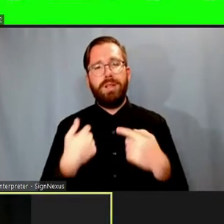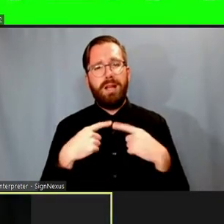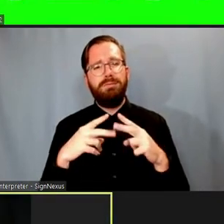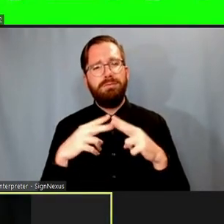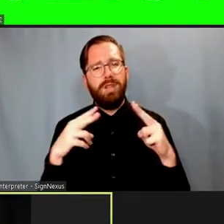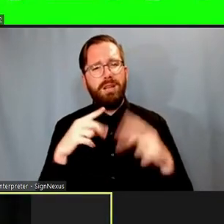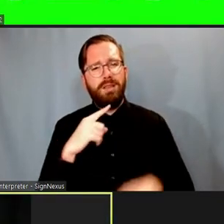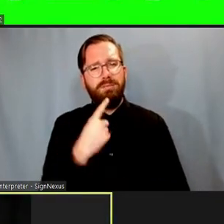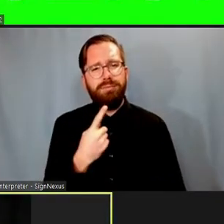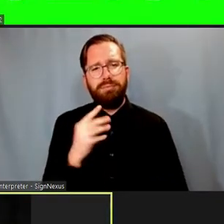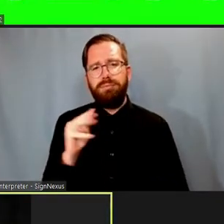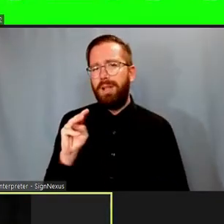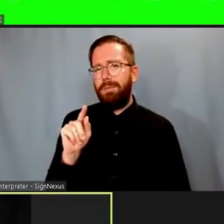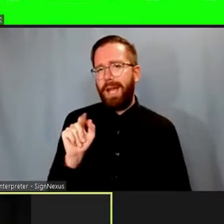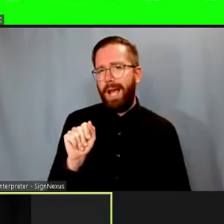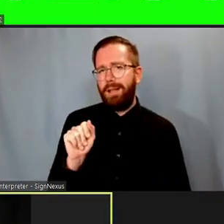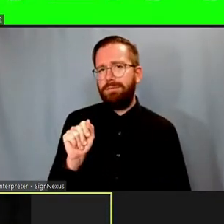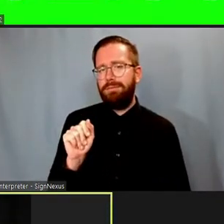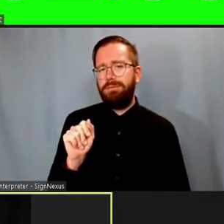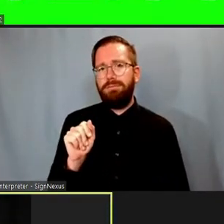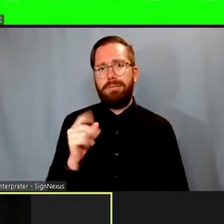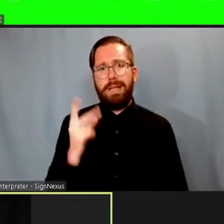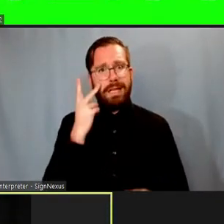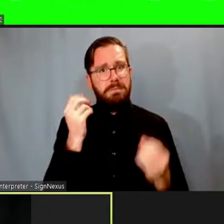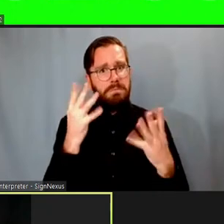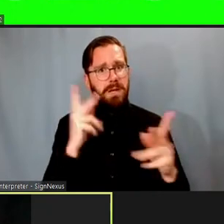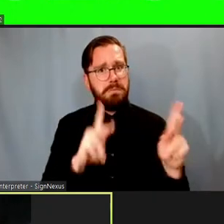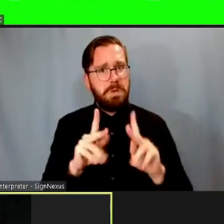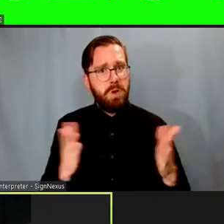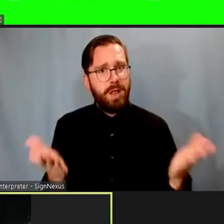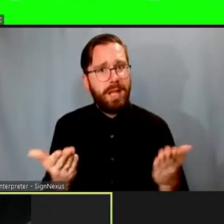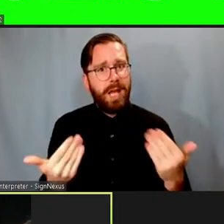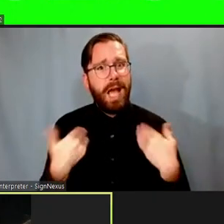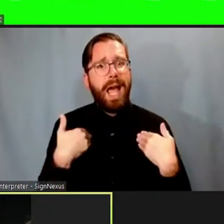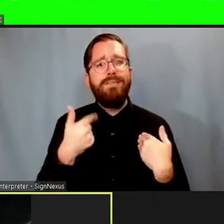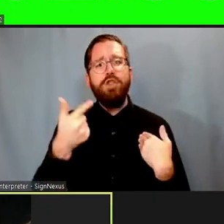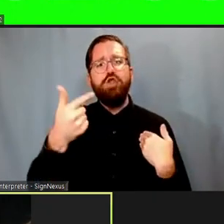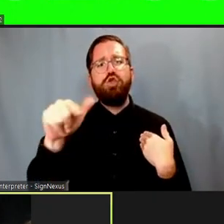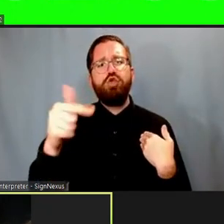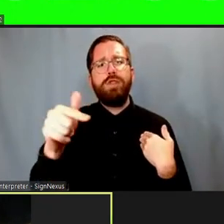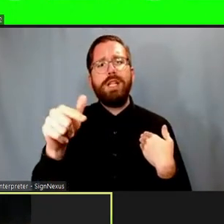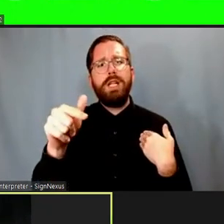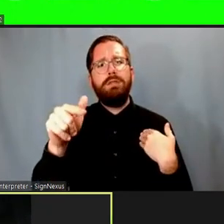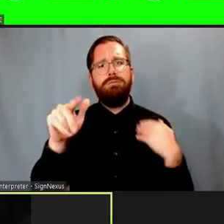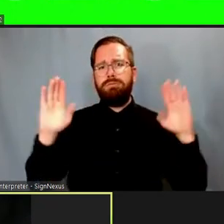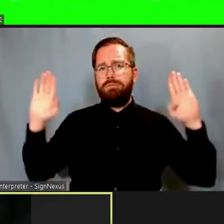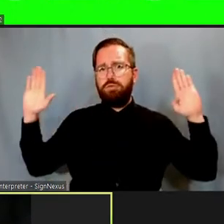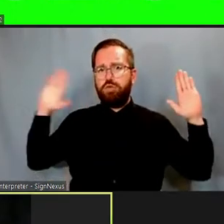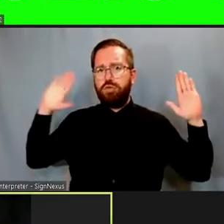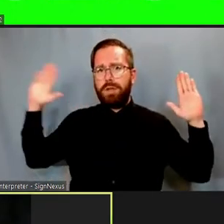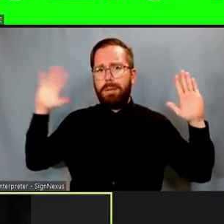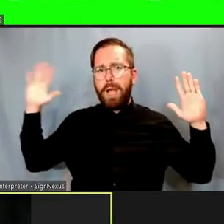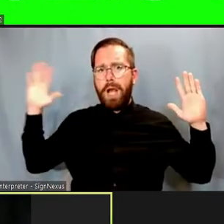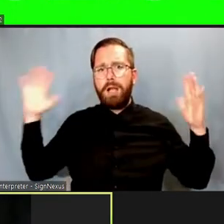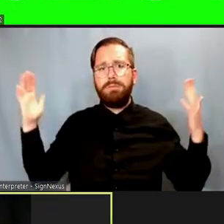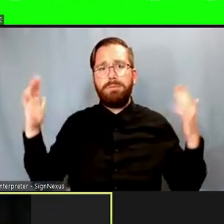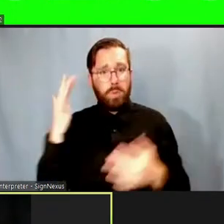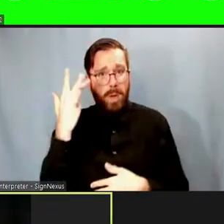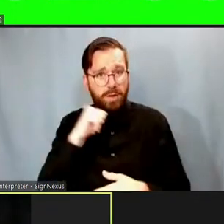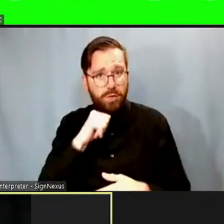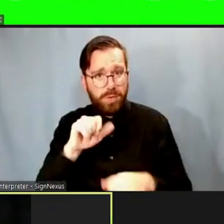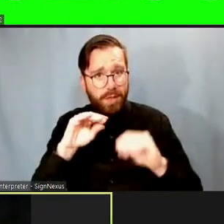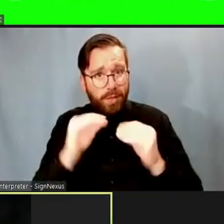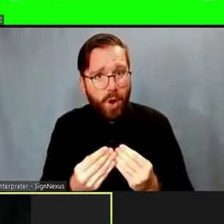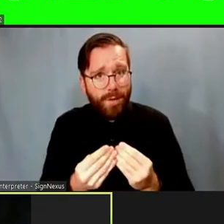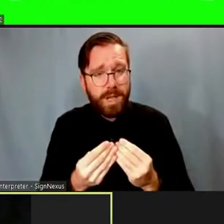mta um i see a lot of the people on here have green screens um i just want to know is that because you guys are not in the office and therefore you